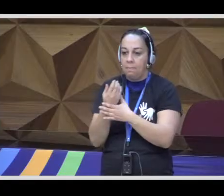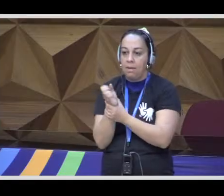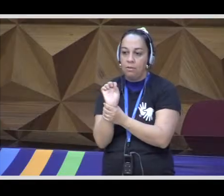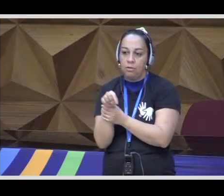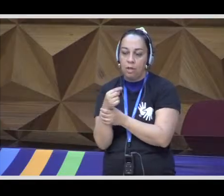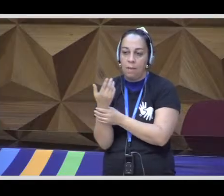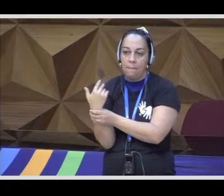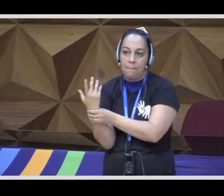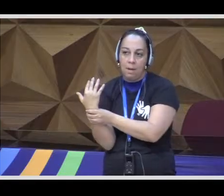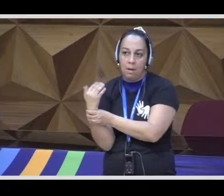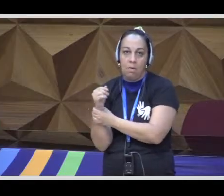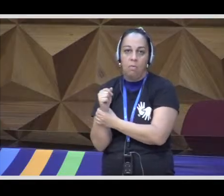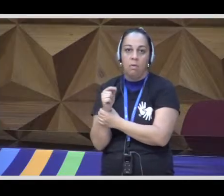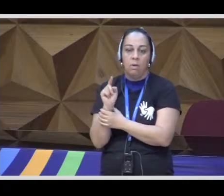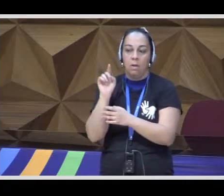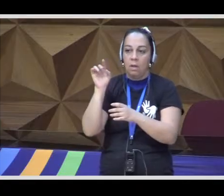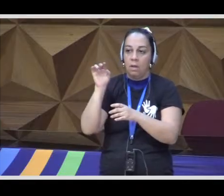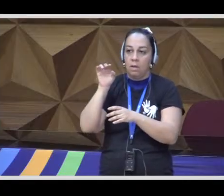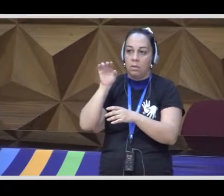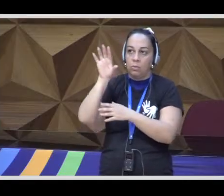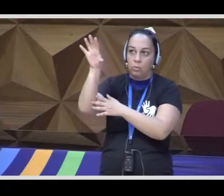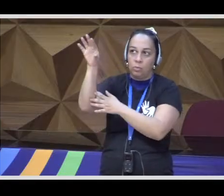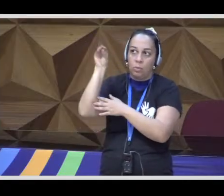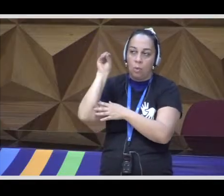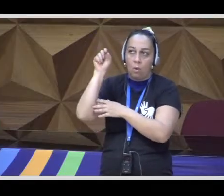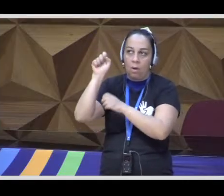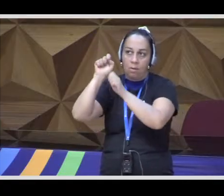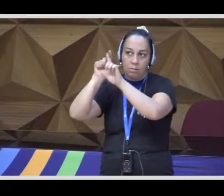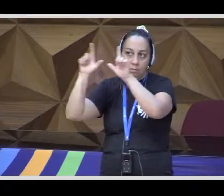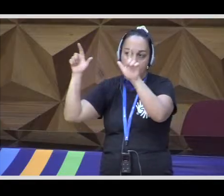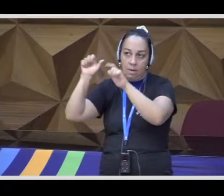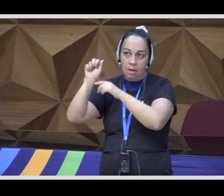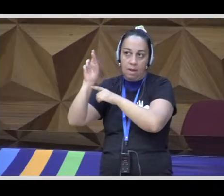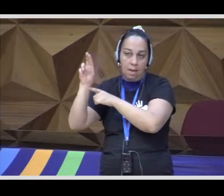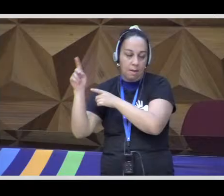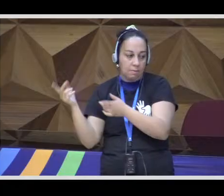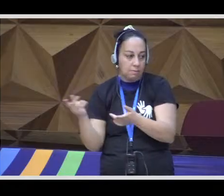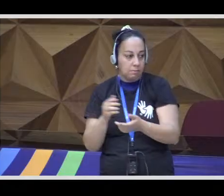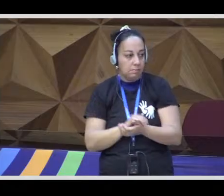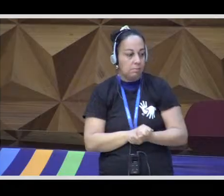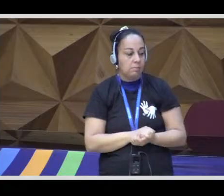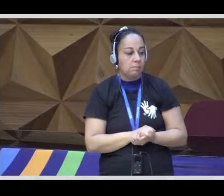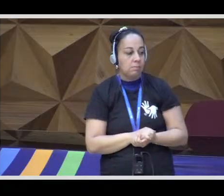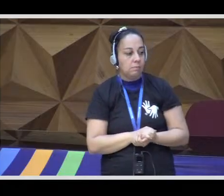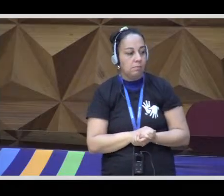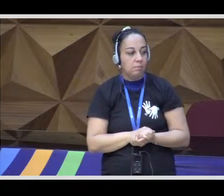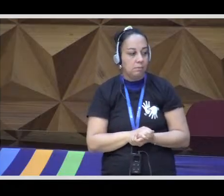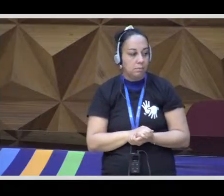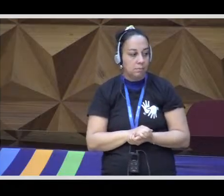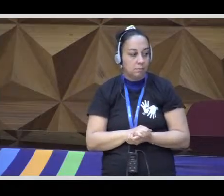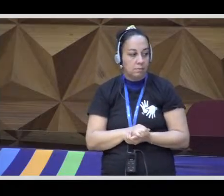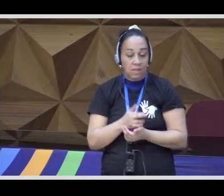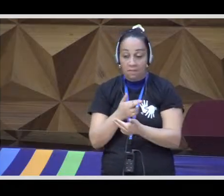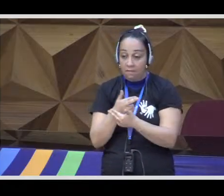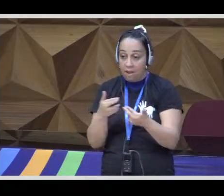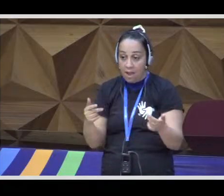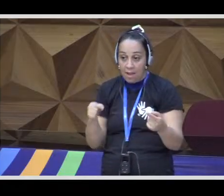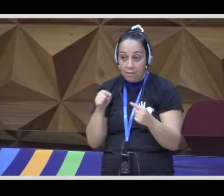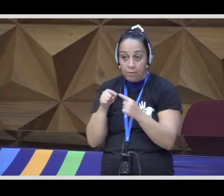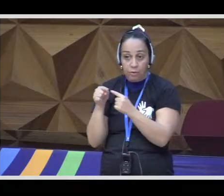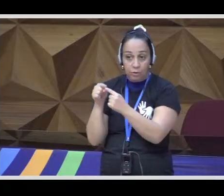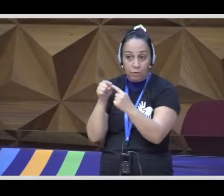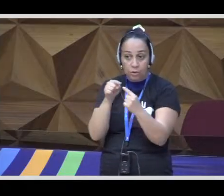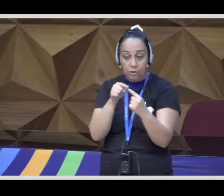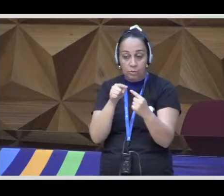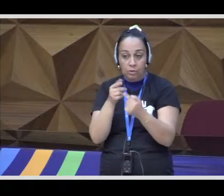Yeah, she's got a smartwatch-based interaction. So we just made up all these different types of interactions and put them in this virtual environment and got people to look at them and say, well, what